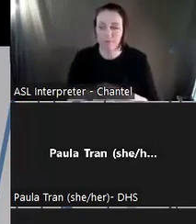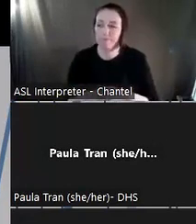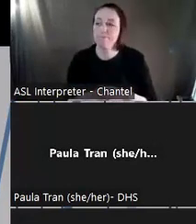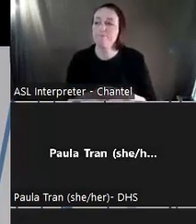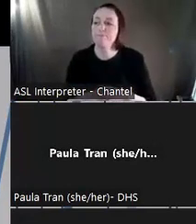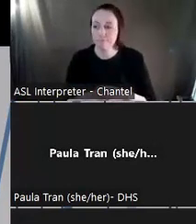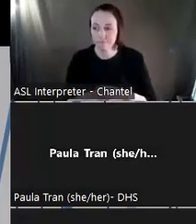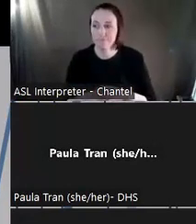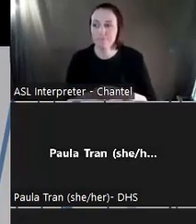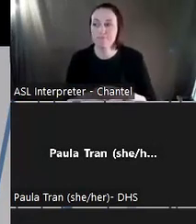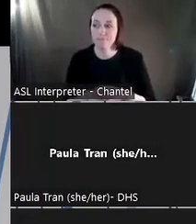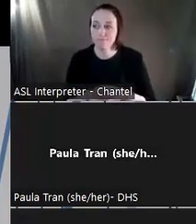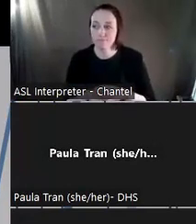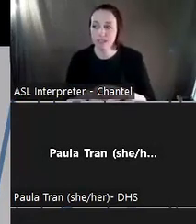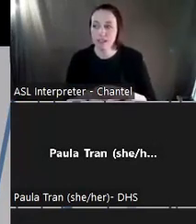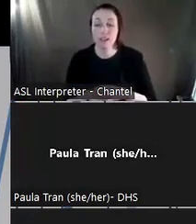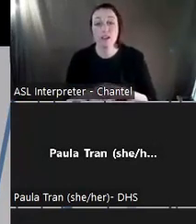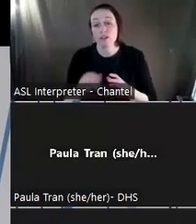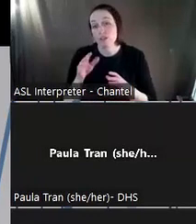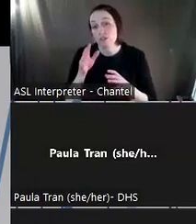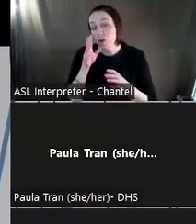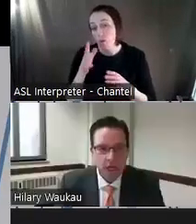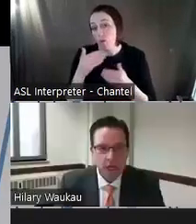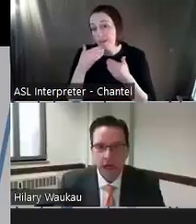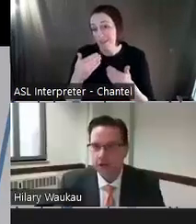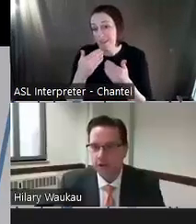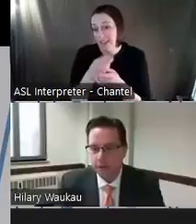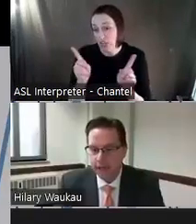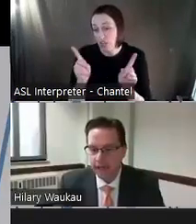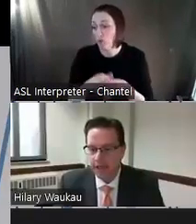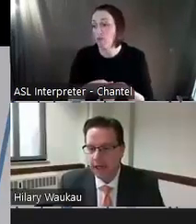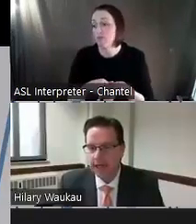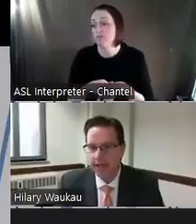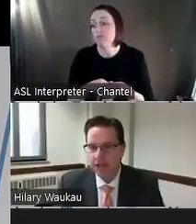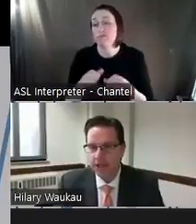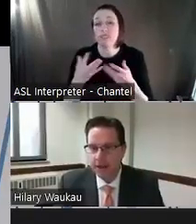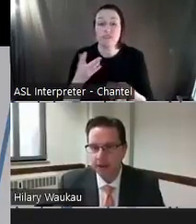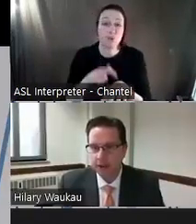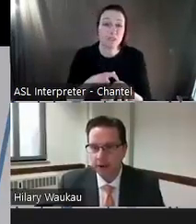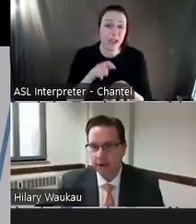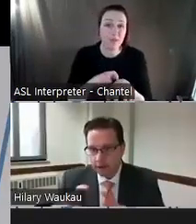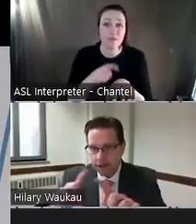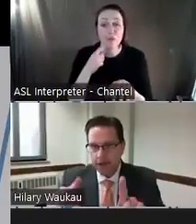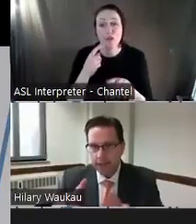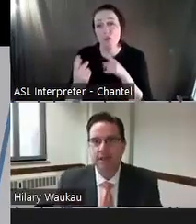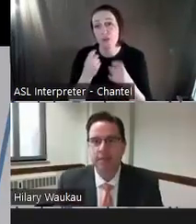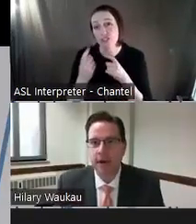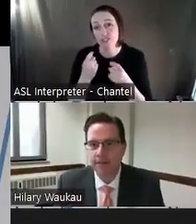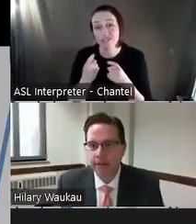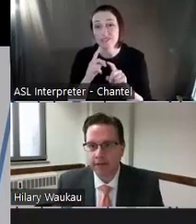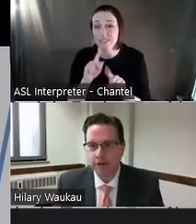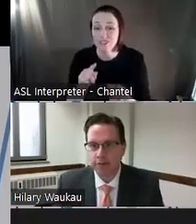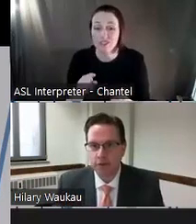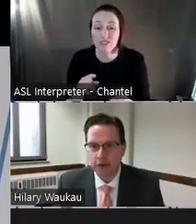to take the time and the opportunity to open the floor for questions. So please, in the chat below, in the little chat box at the